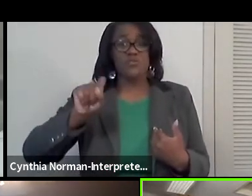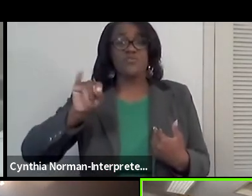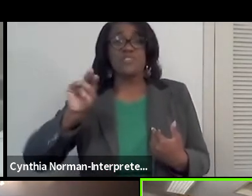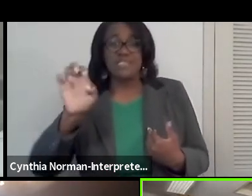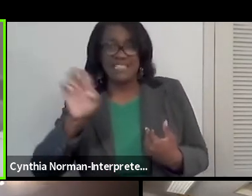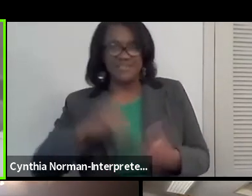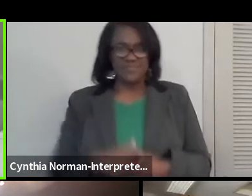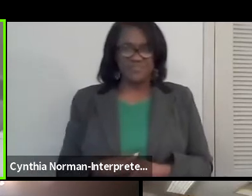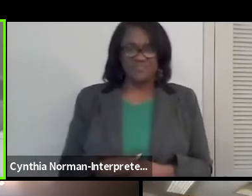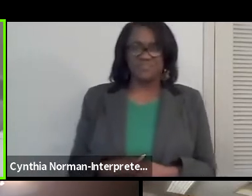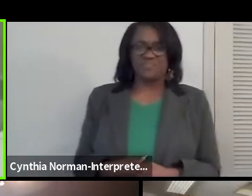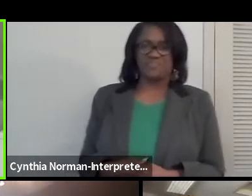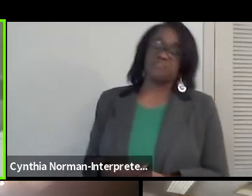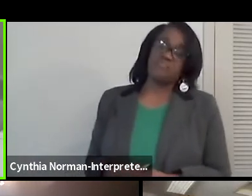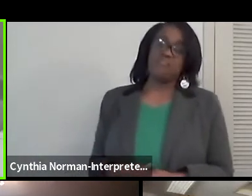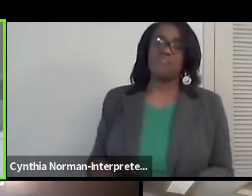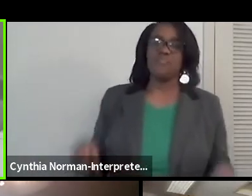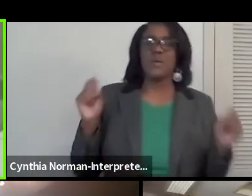All right.